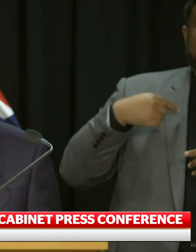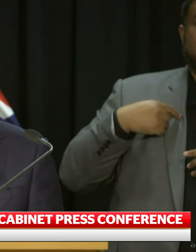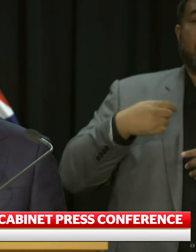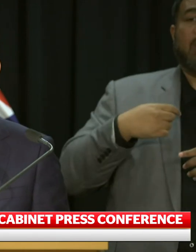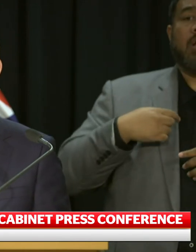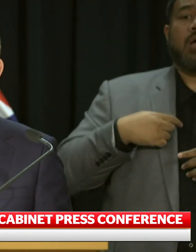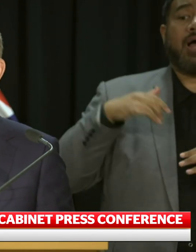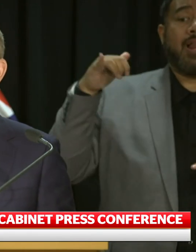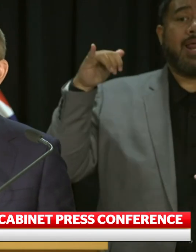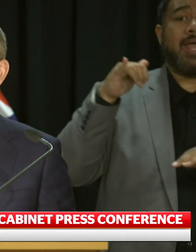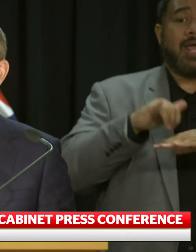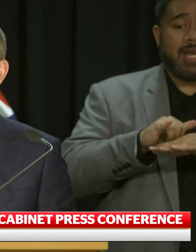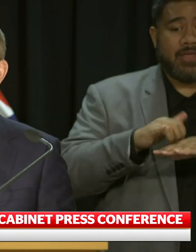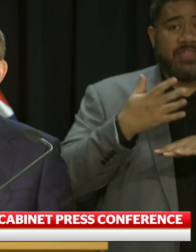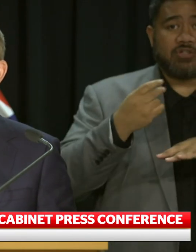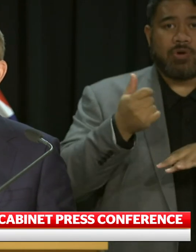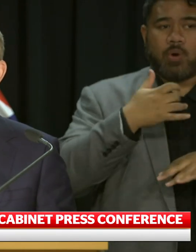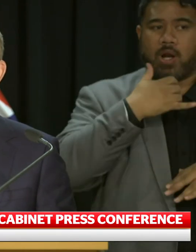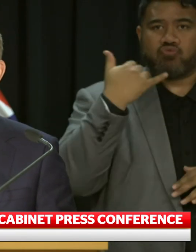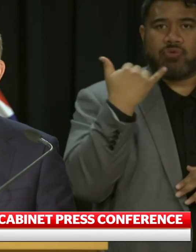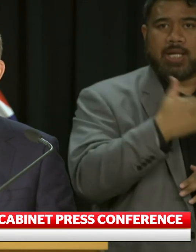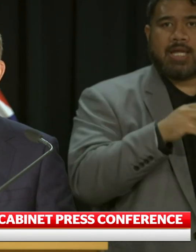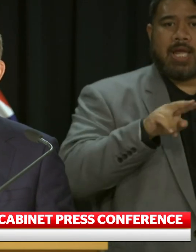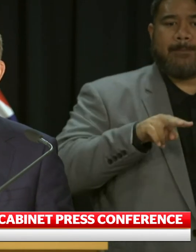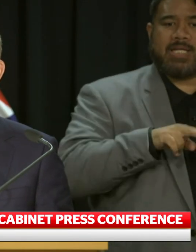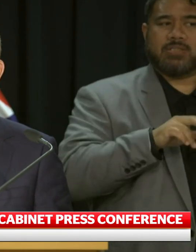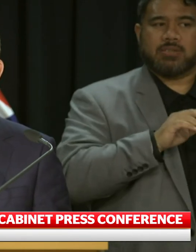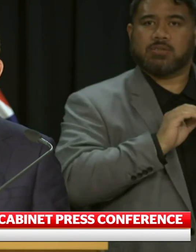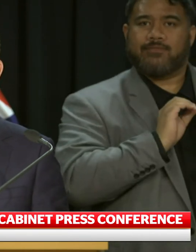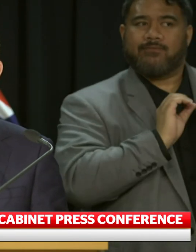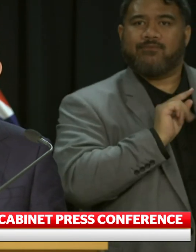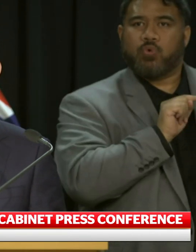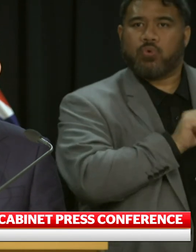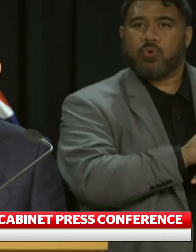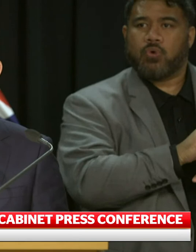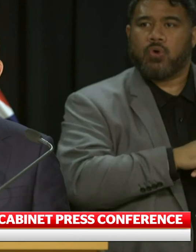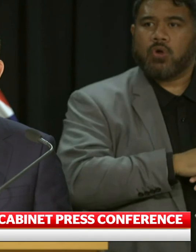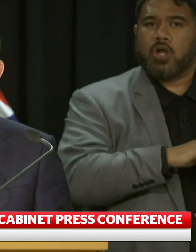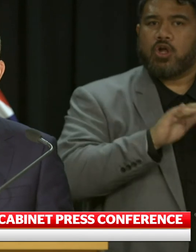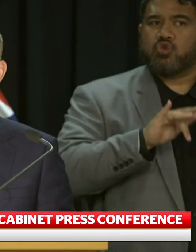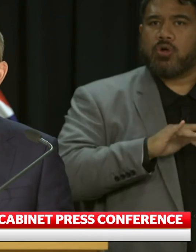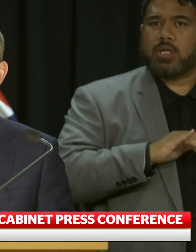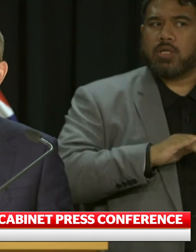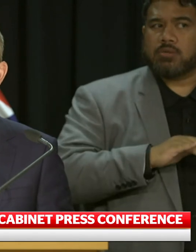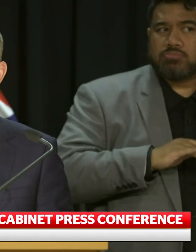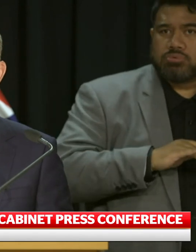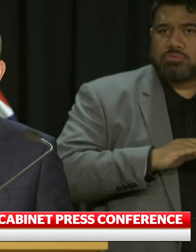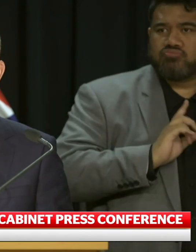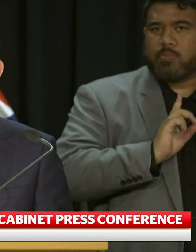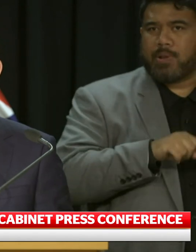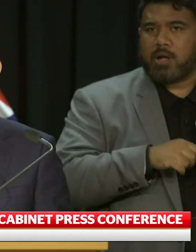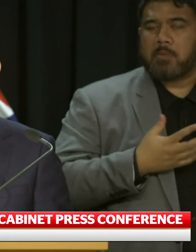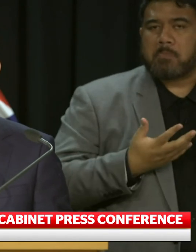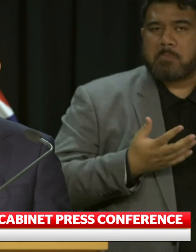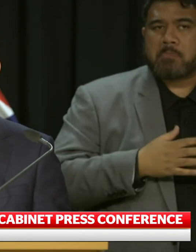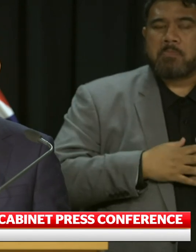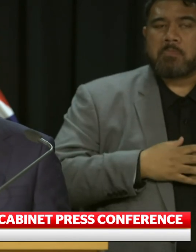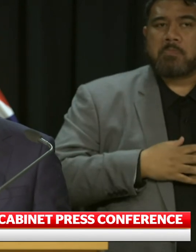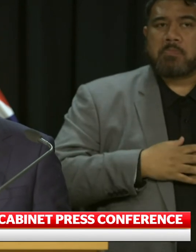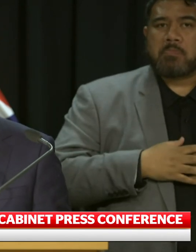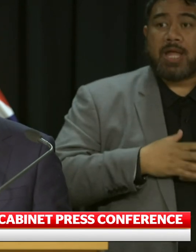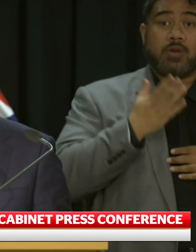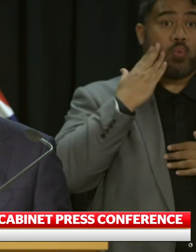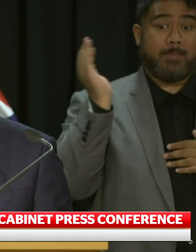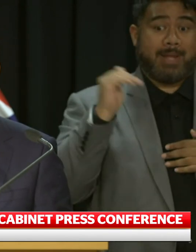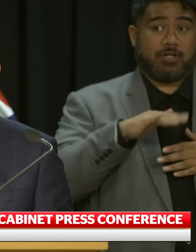just after I landed in London and got messages from back home. I haven't heard back from her as a result of those. I guess the time